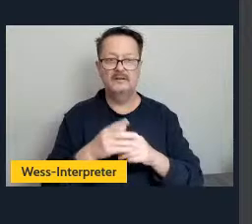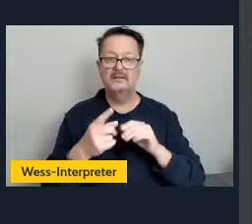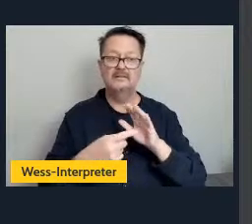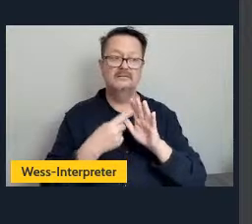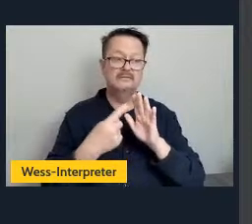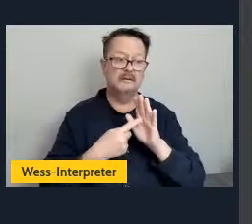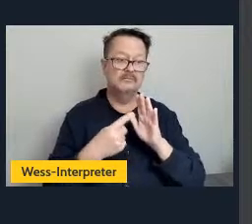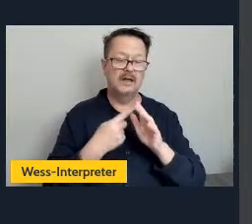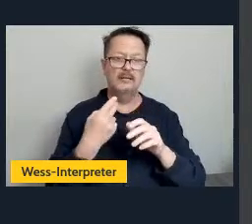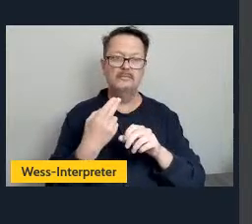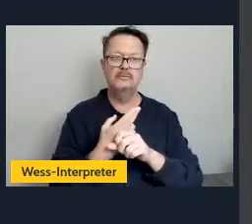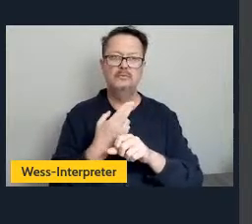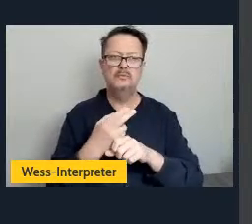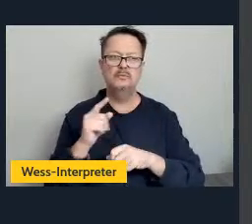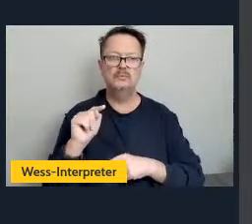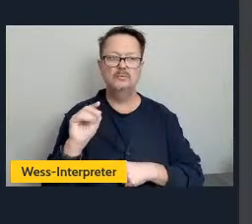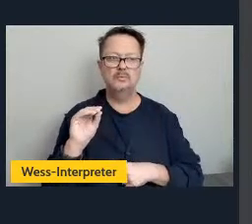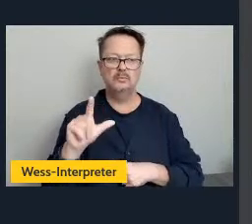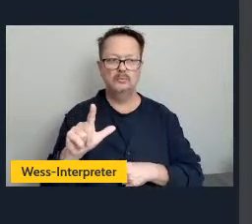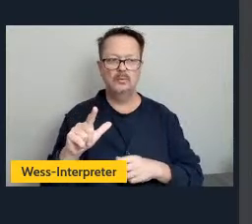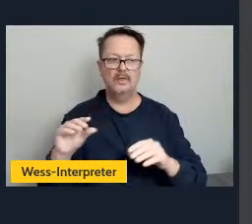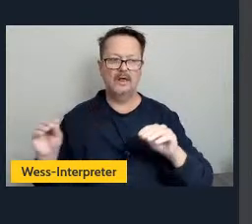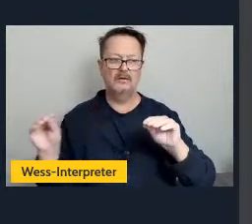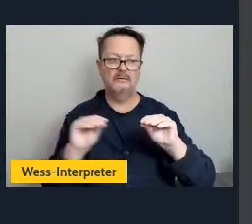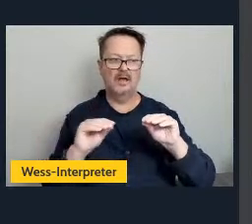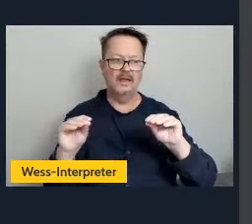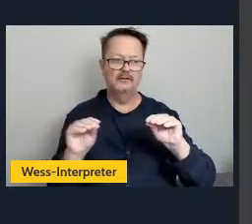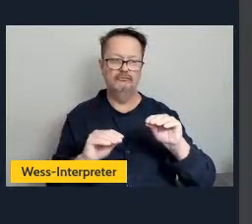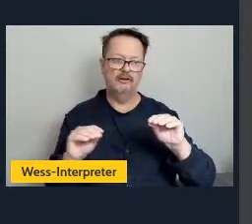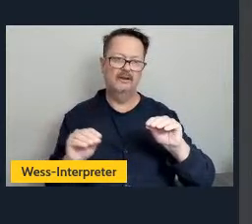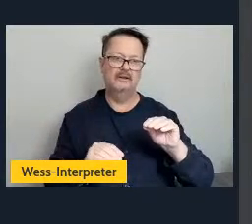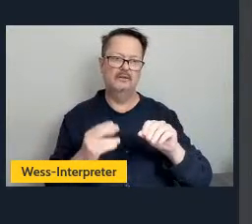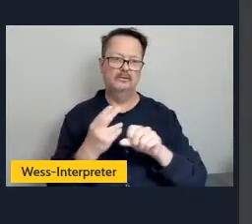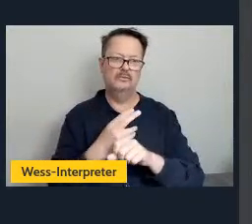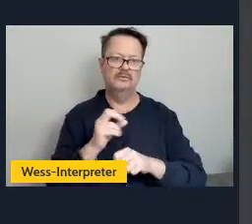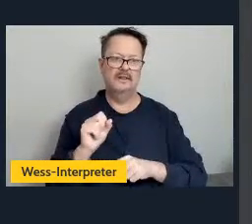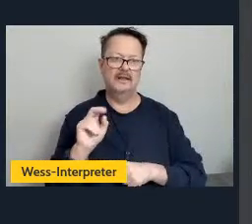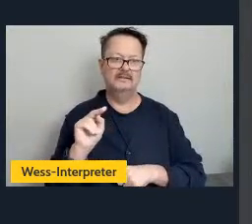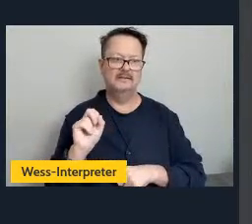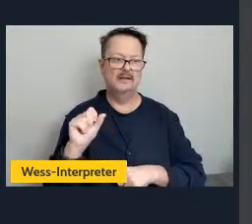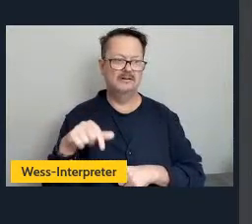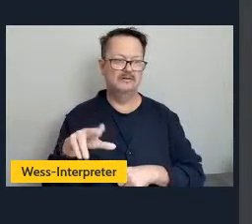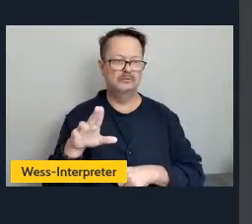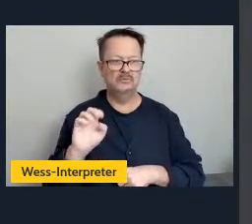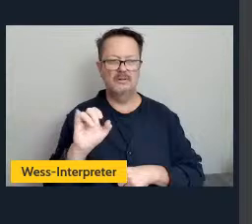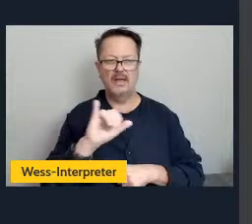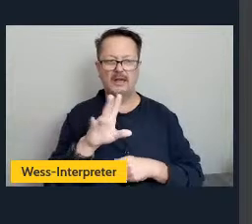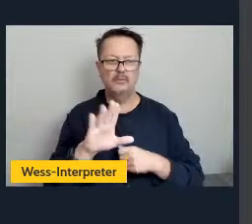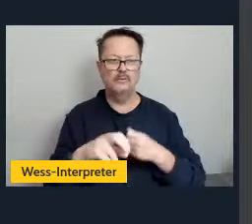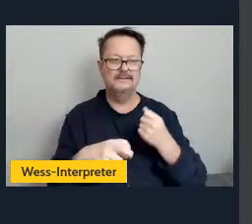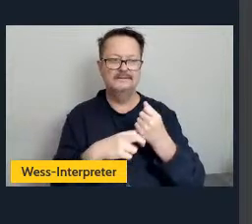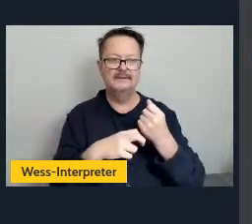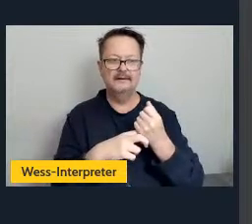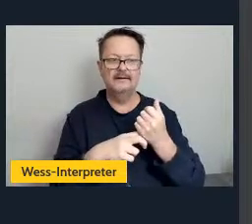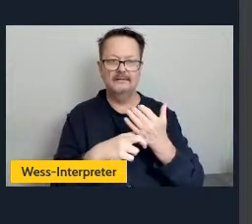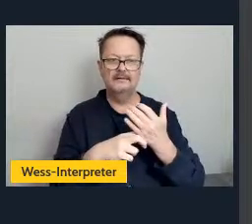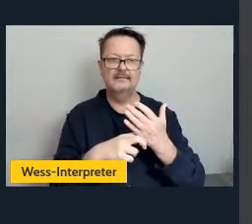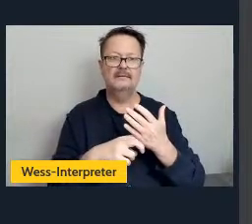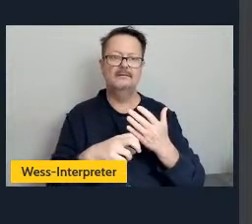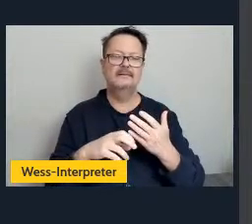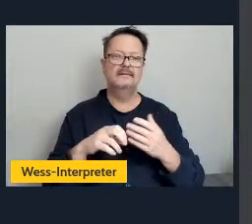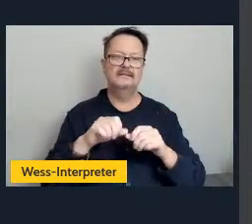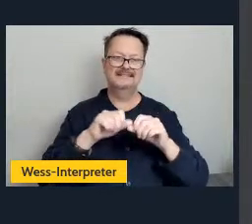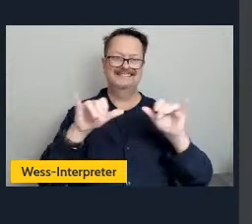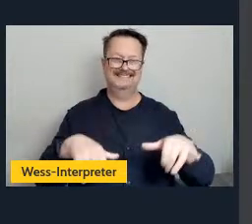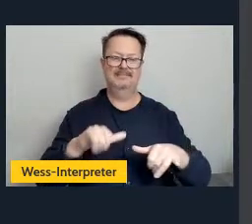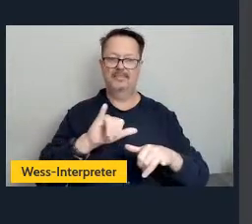are some tools which are integrated using SNS queues, like your ticketing system, so that's exactly the place you're